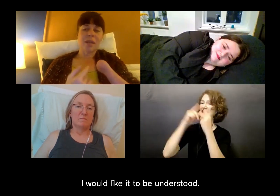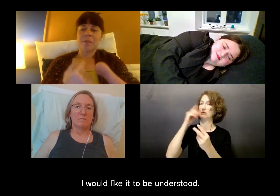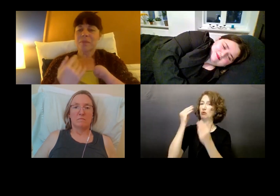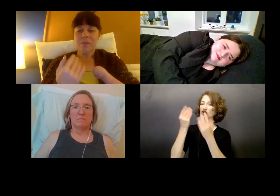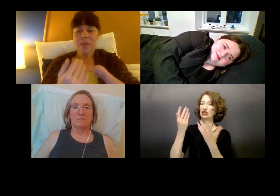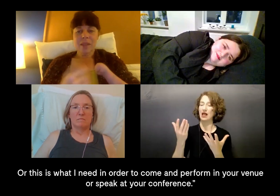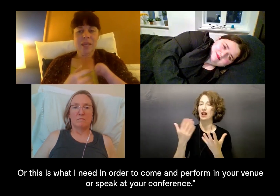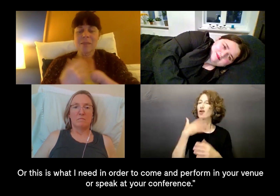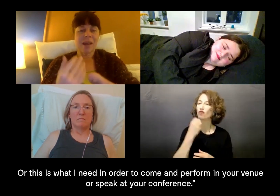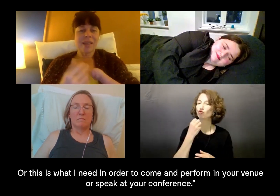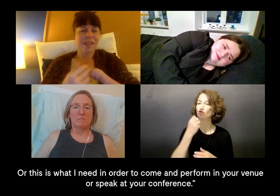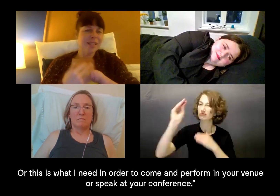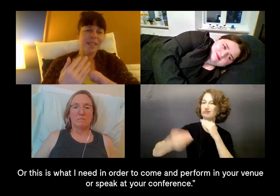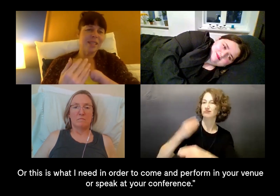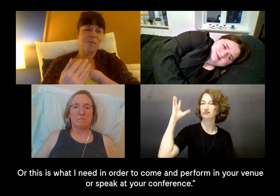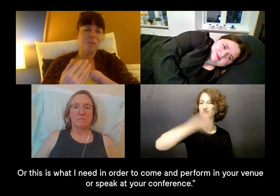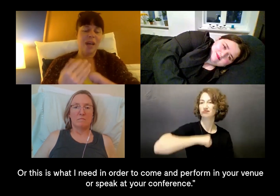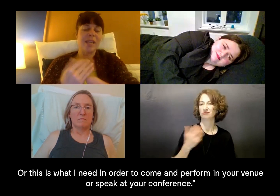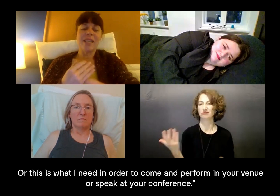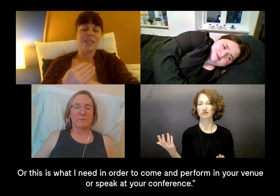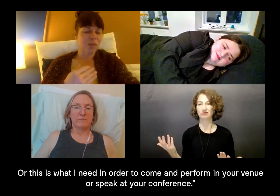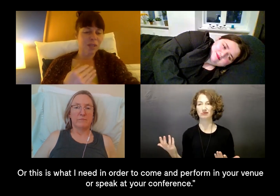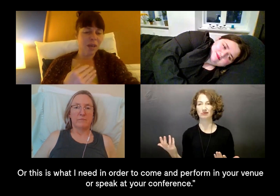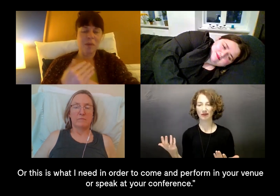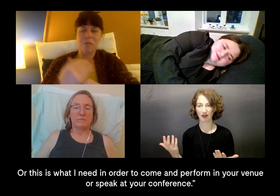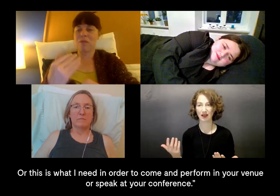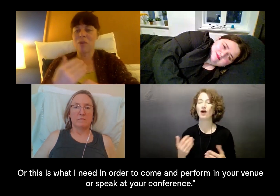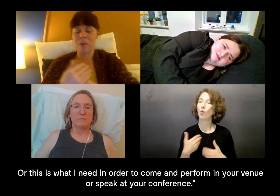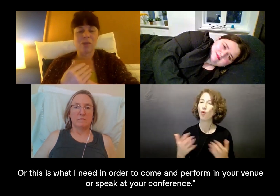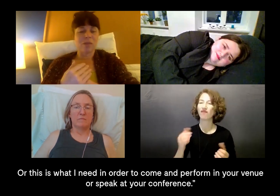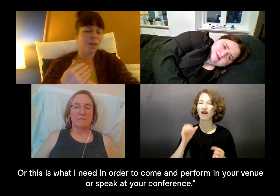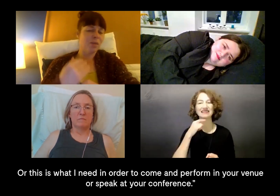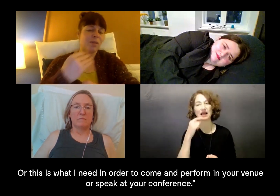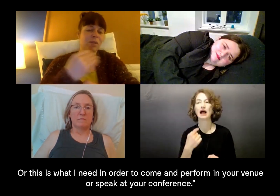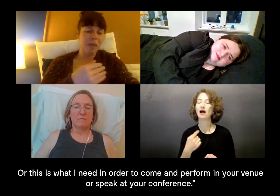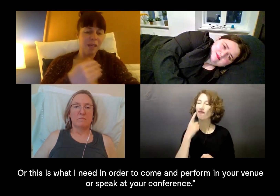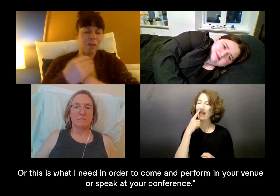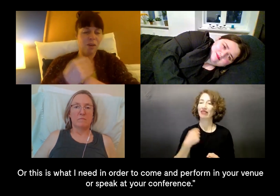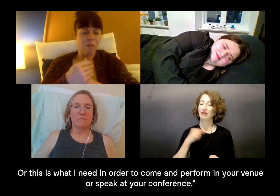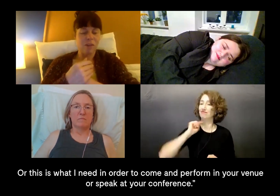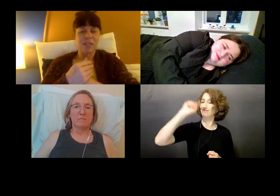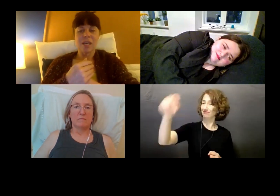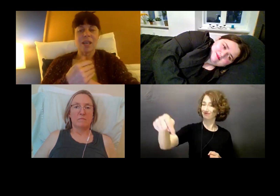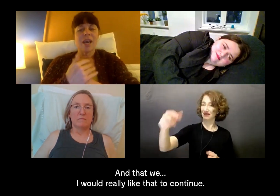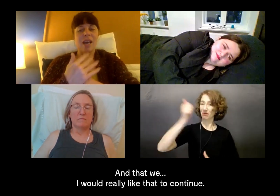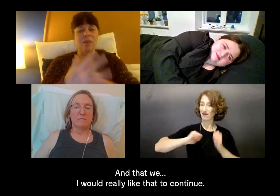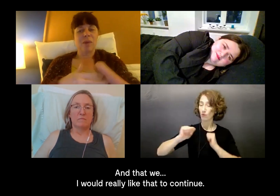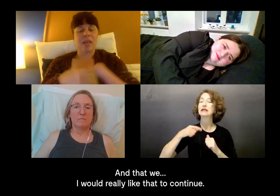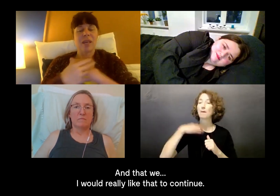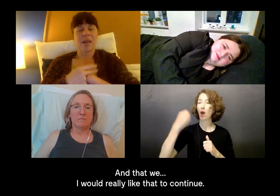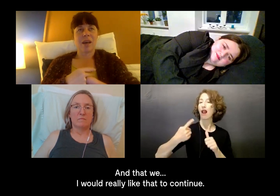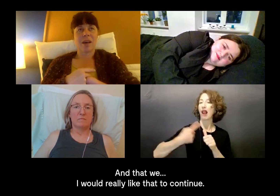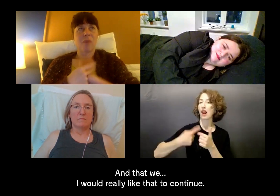or these are this is what I need in order to come and perform in your venue or speak at your conference. And